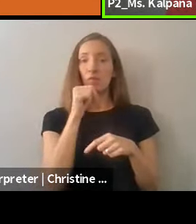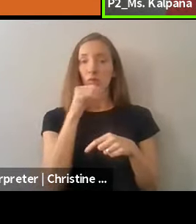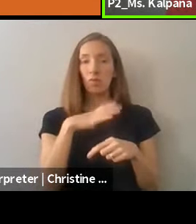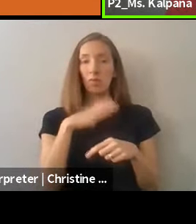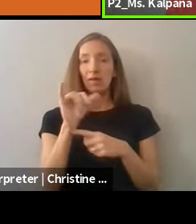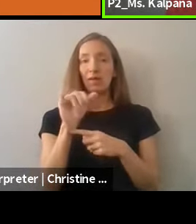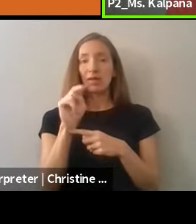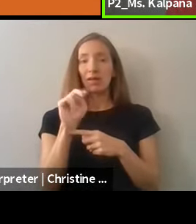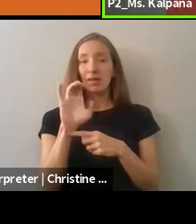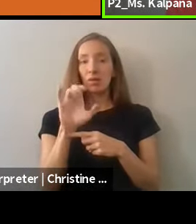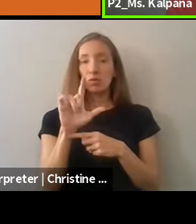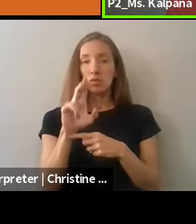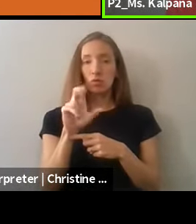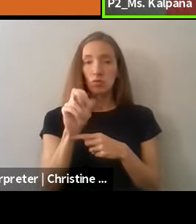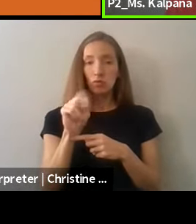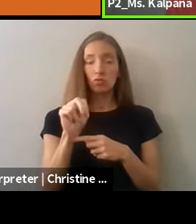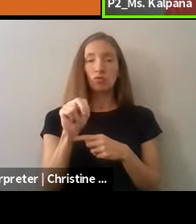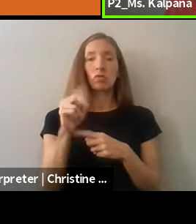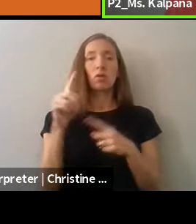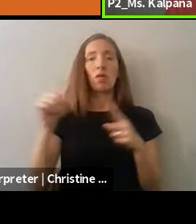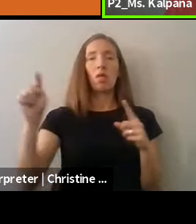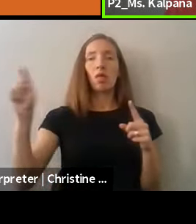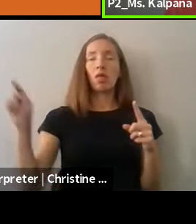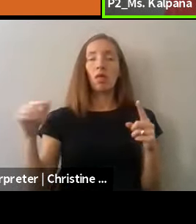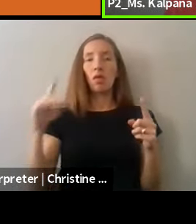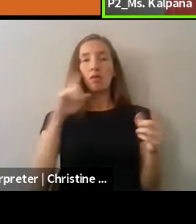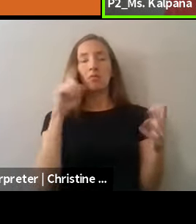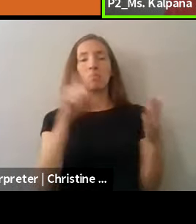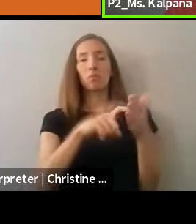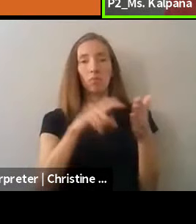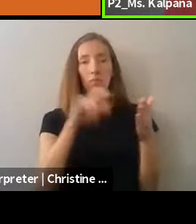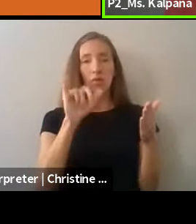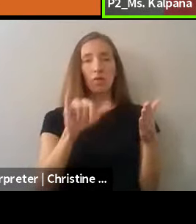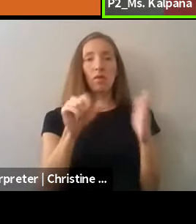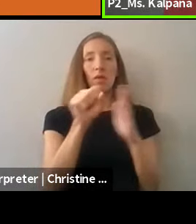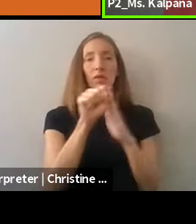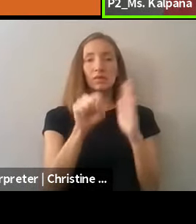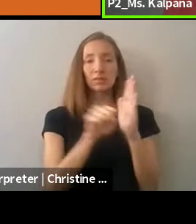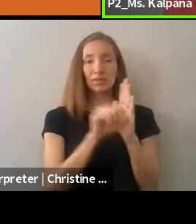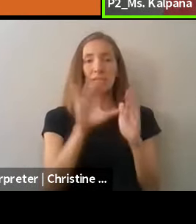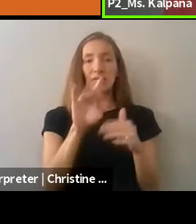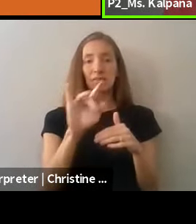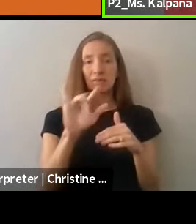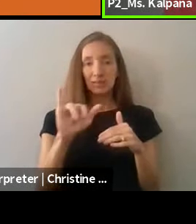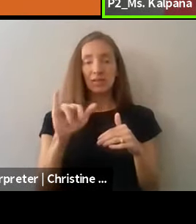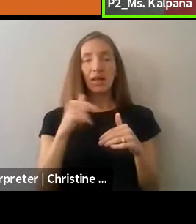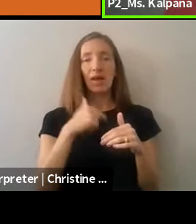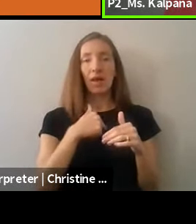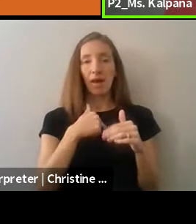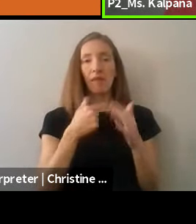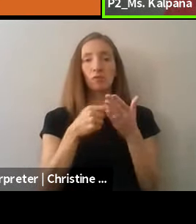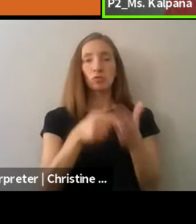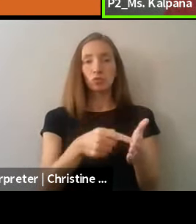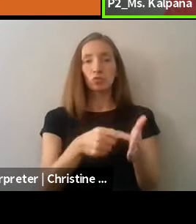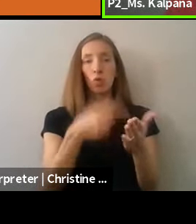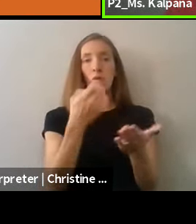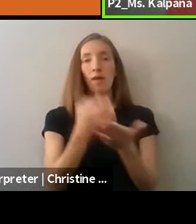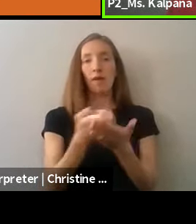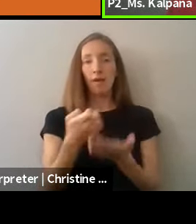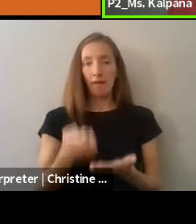and others have pointed out that the Safe Cities approach has shown evidence as an effective prevention